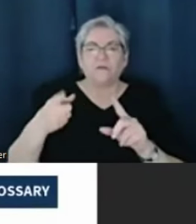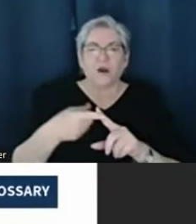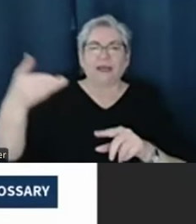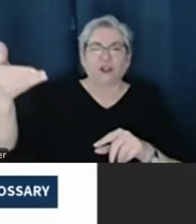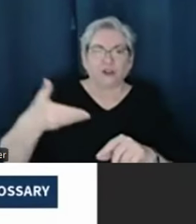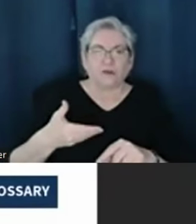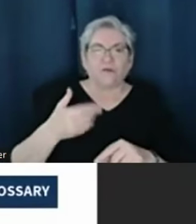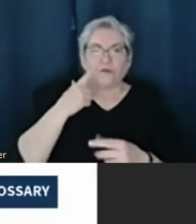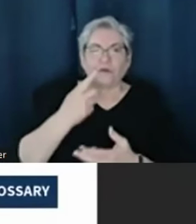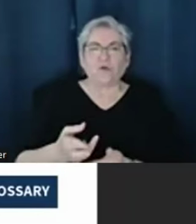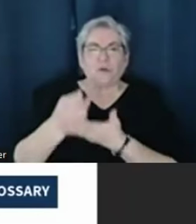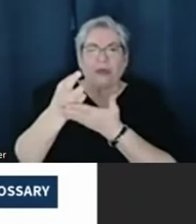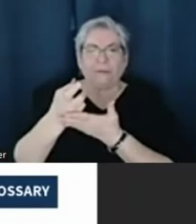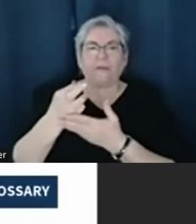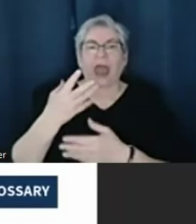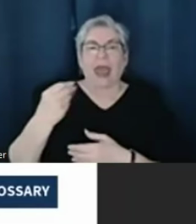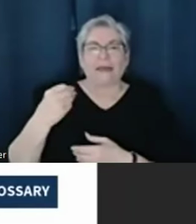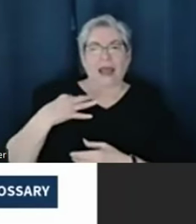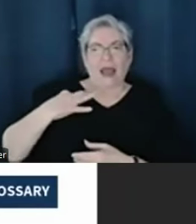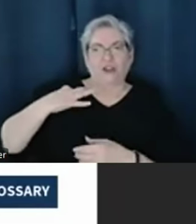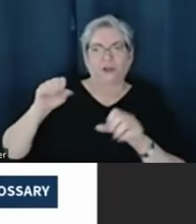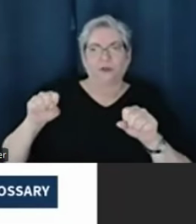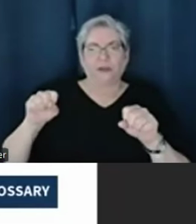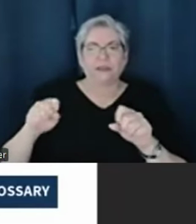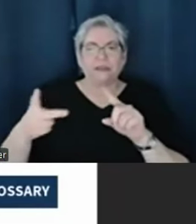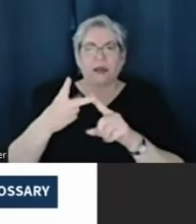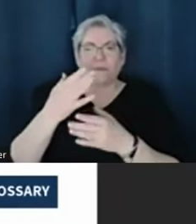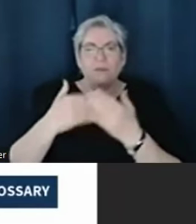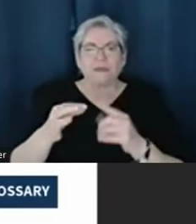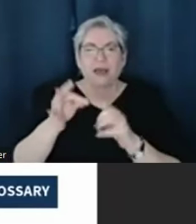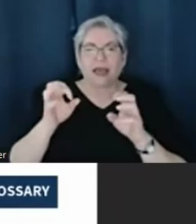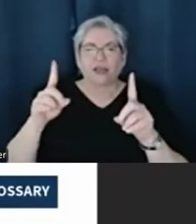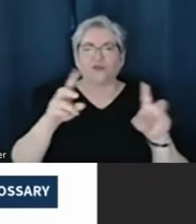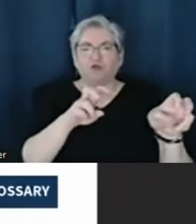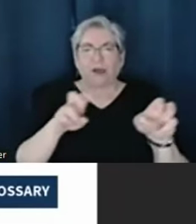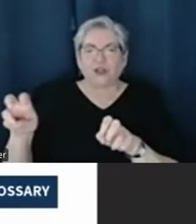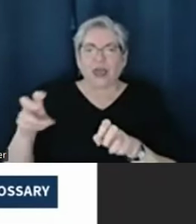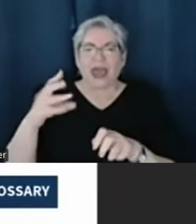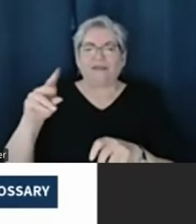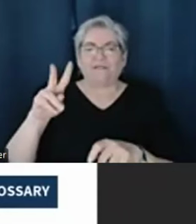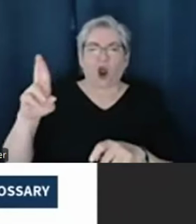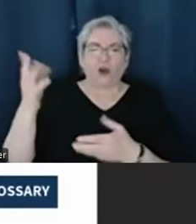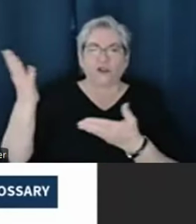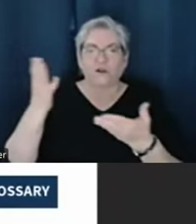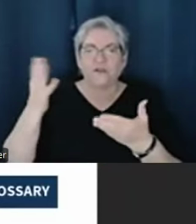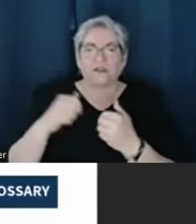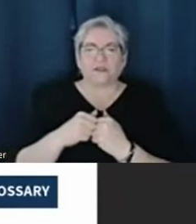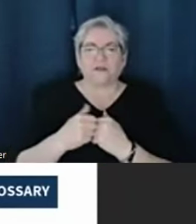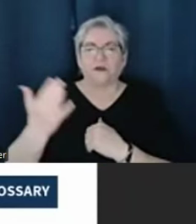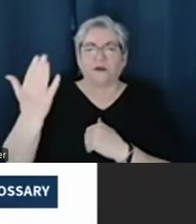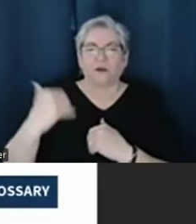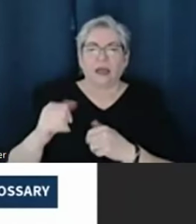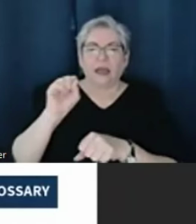and Eligibility. Second part is Special Education Transition and VR Services. Third is Employment Goals